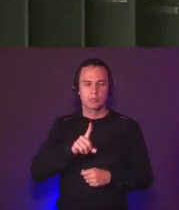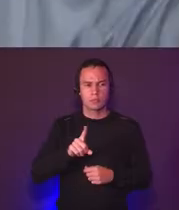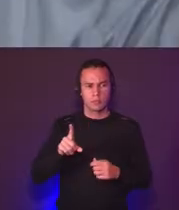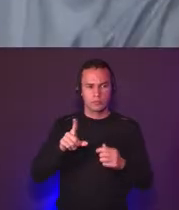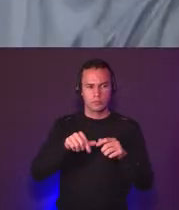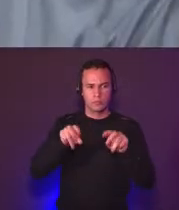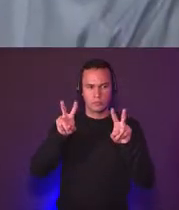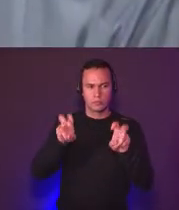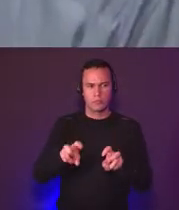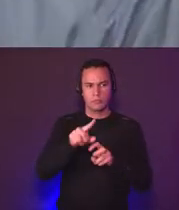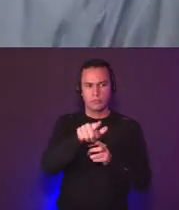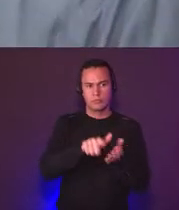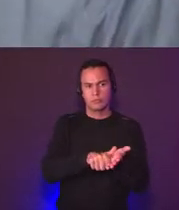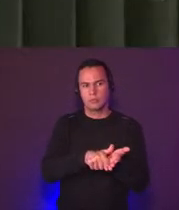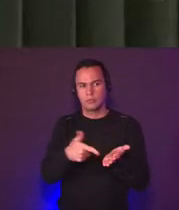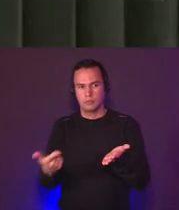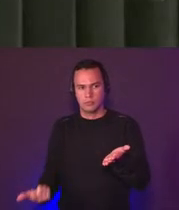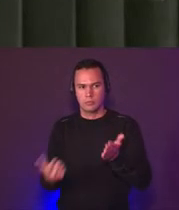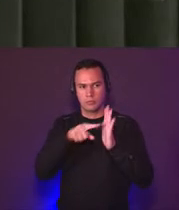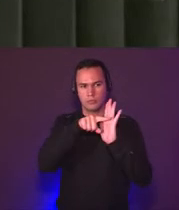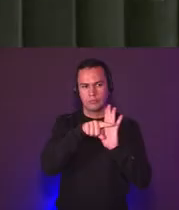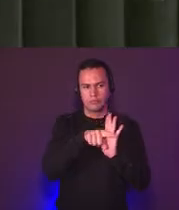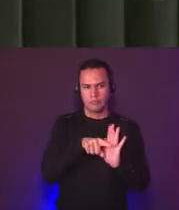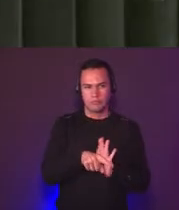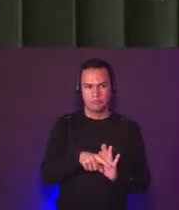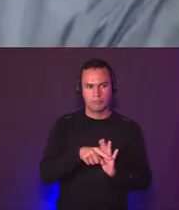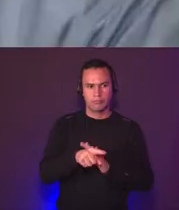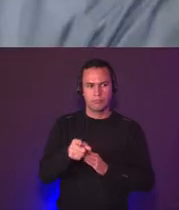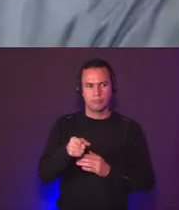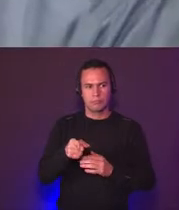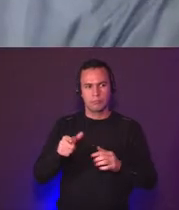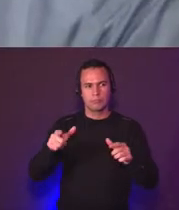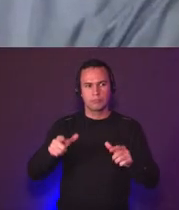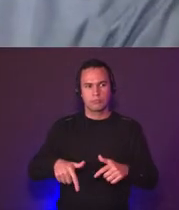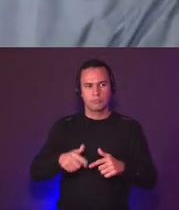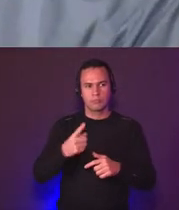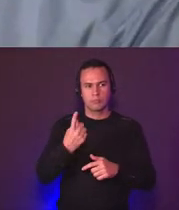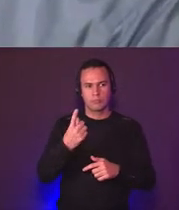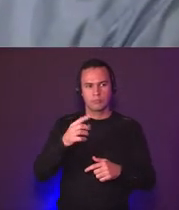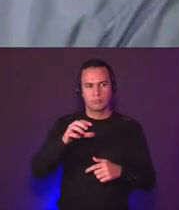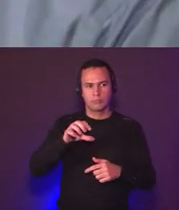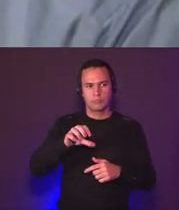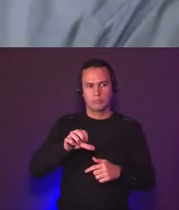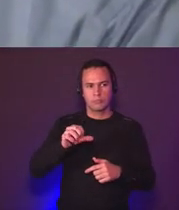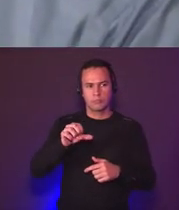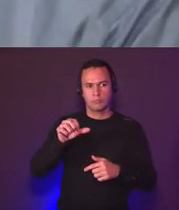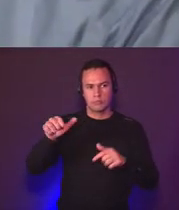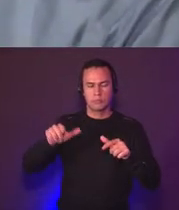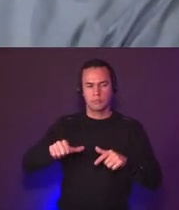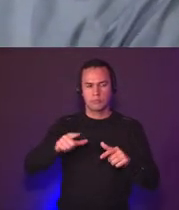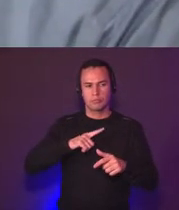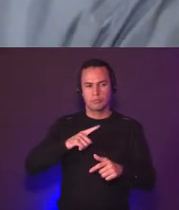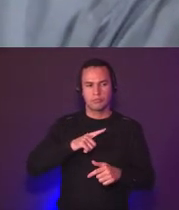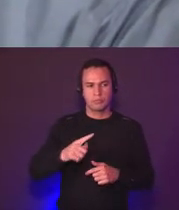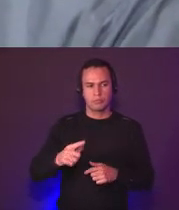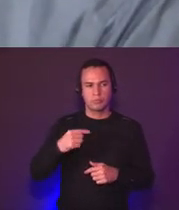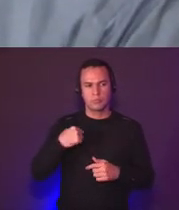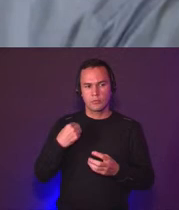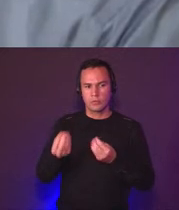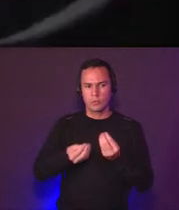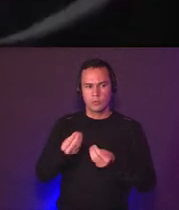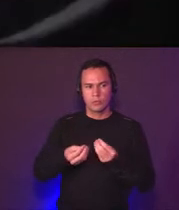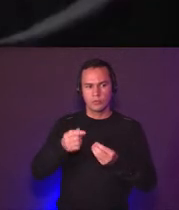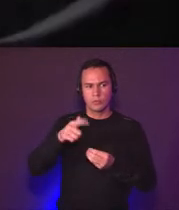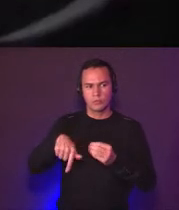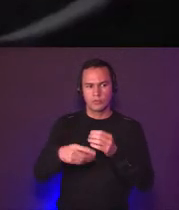journalism. There are some riots in Detroit in 1967. You start to see things with different eyes maybe than you